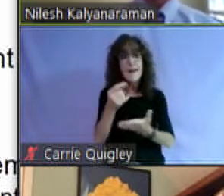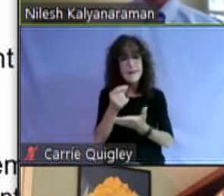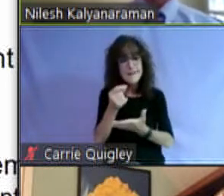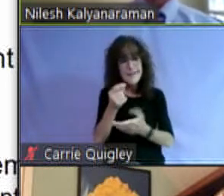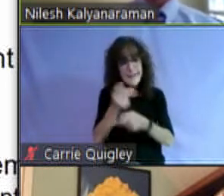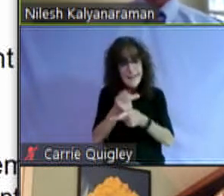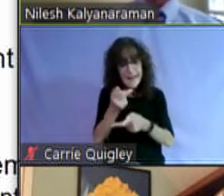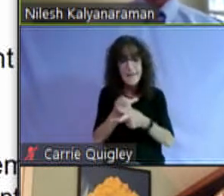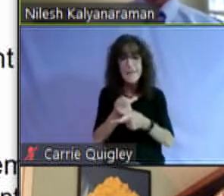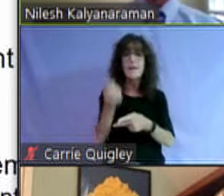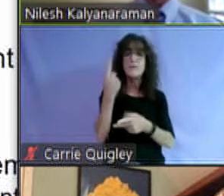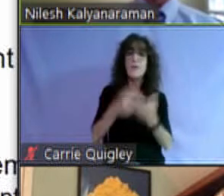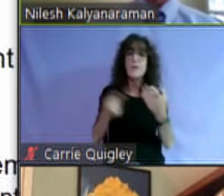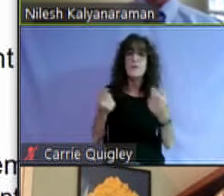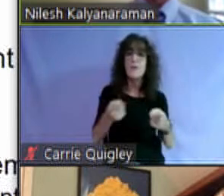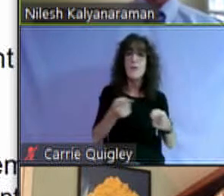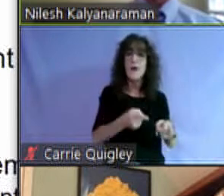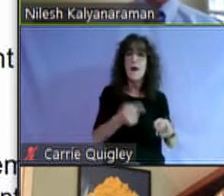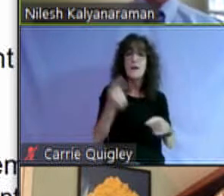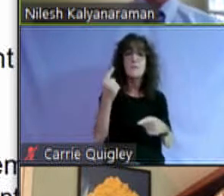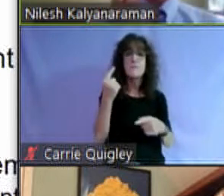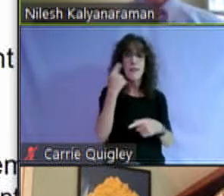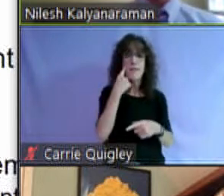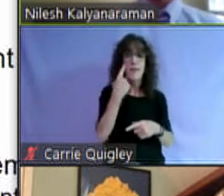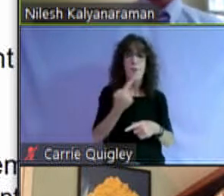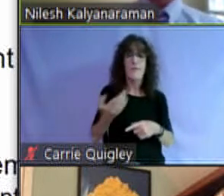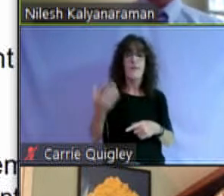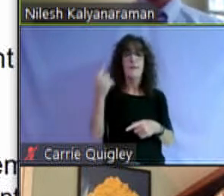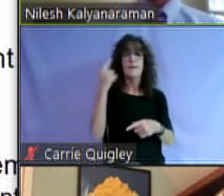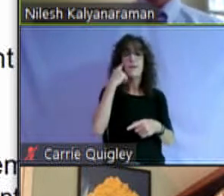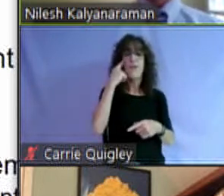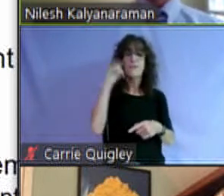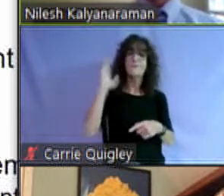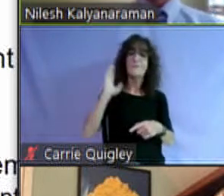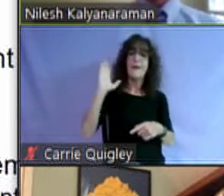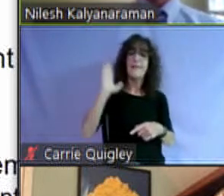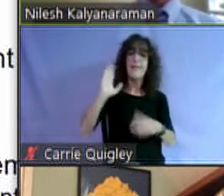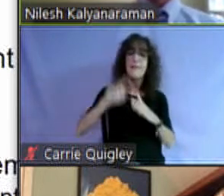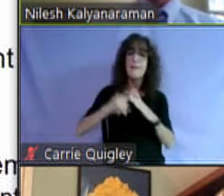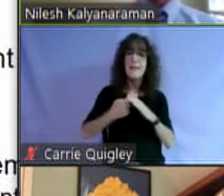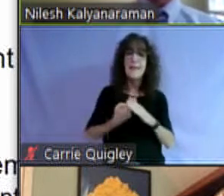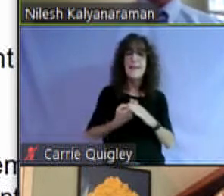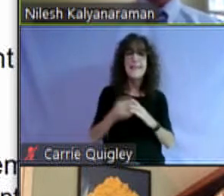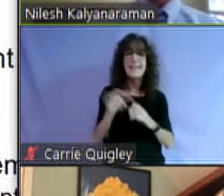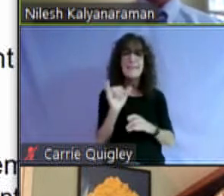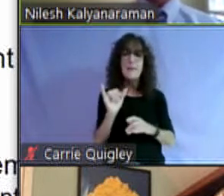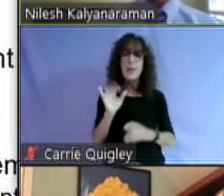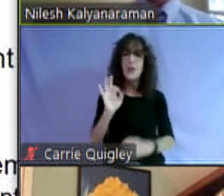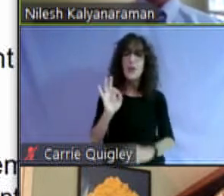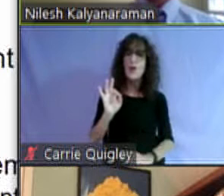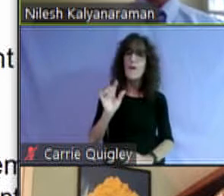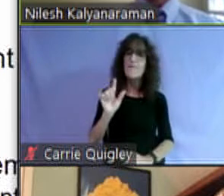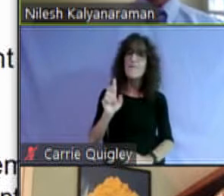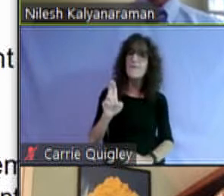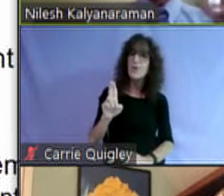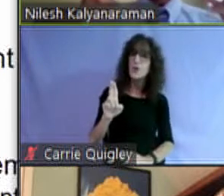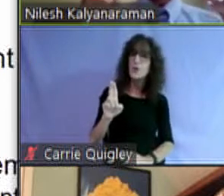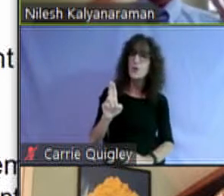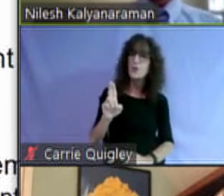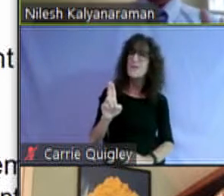what's happening. I think one of the things that we thought at the beginning was that this is similar to the flu. We've really seen